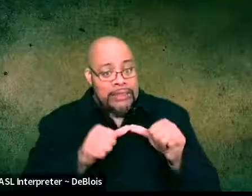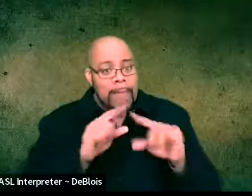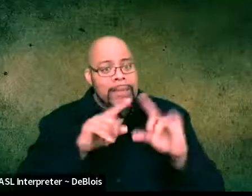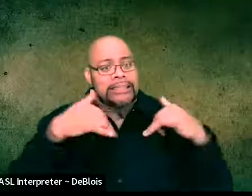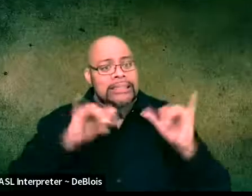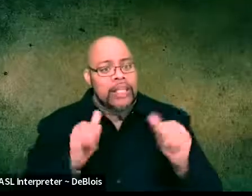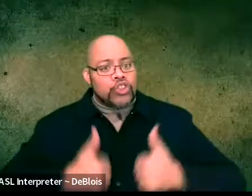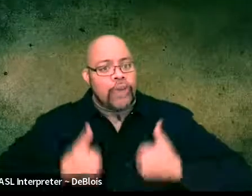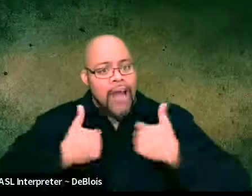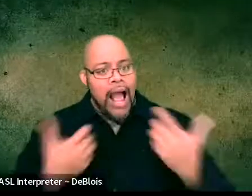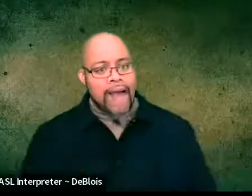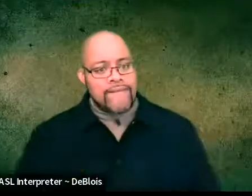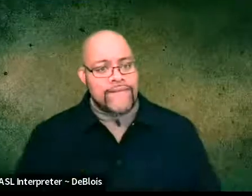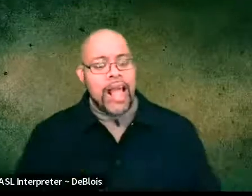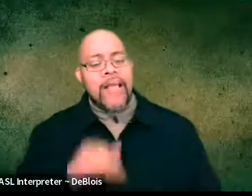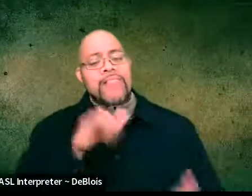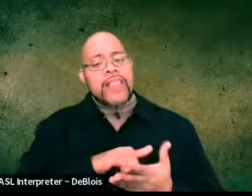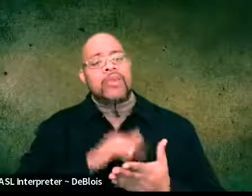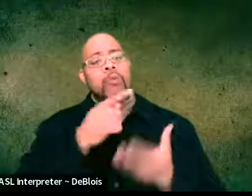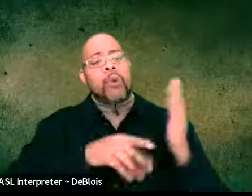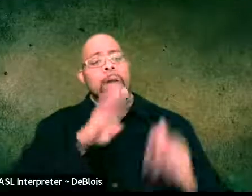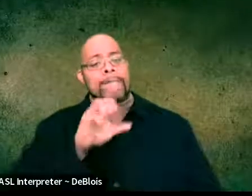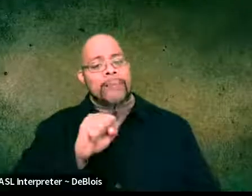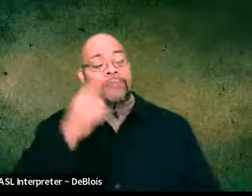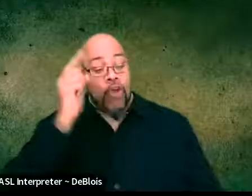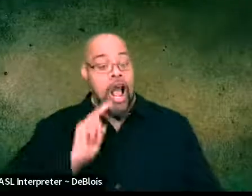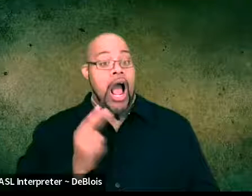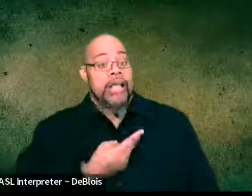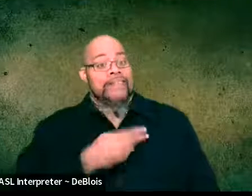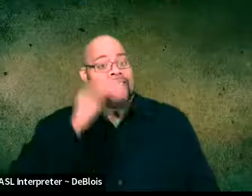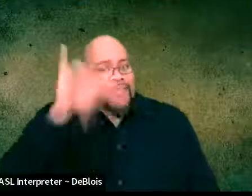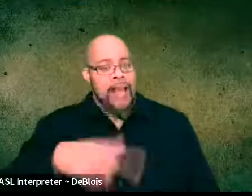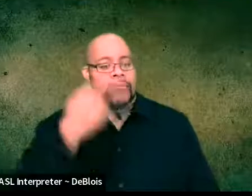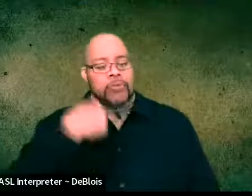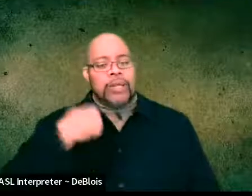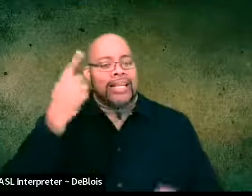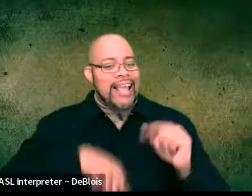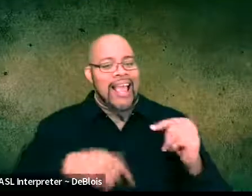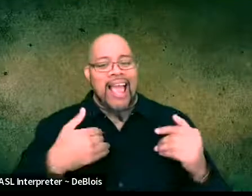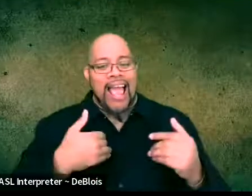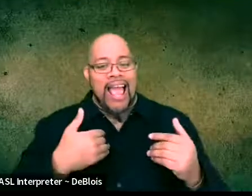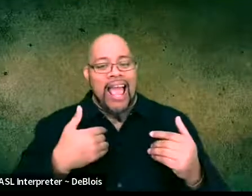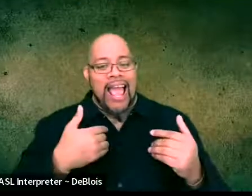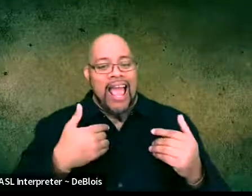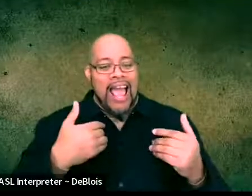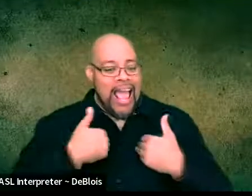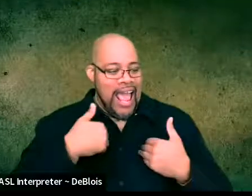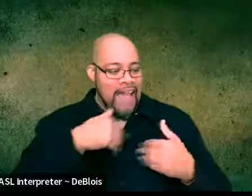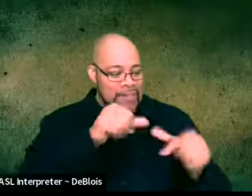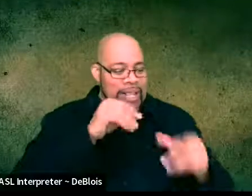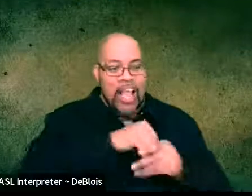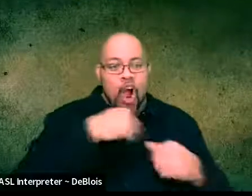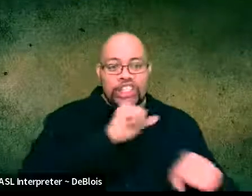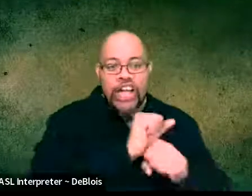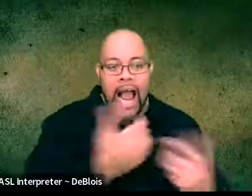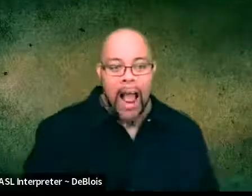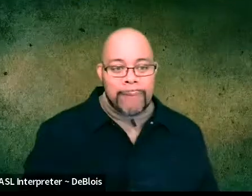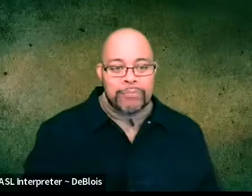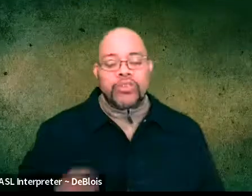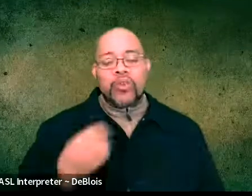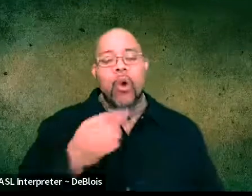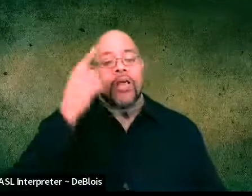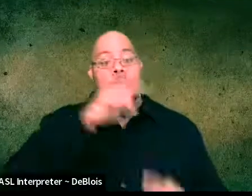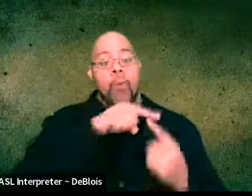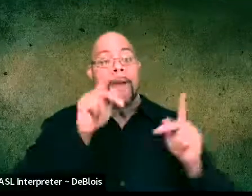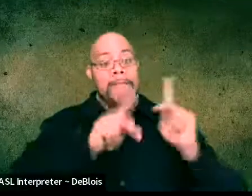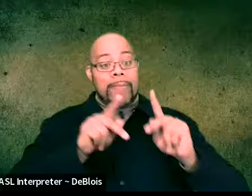still survive? And that's what BIMS is for us, because we can't have that space in our jobs. So I think when